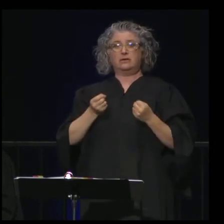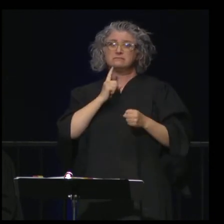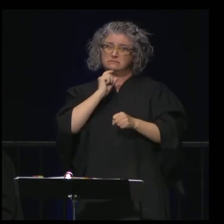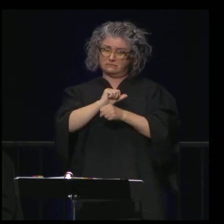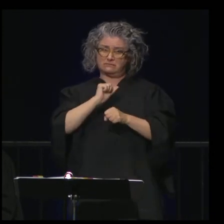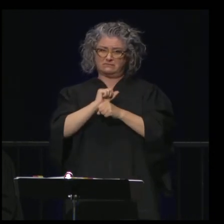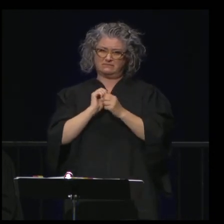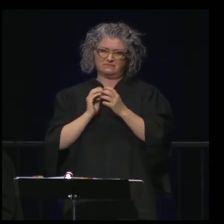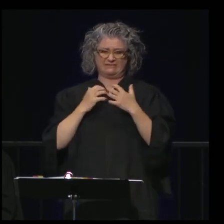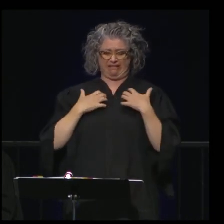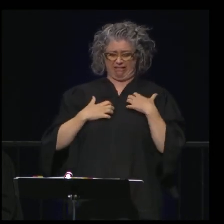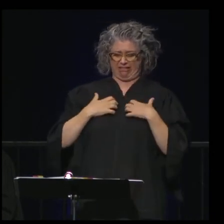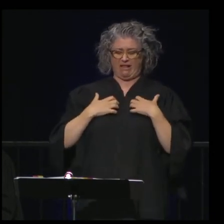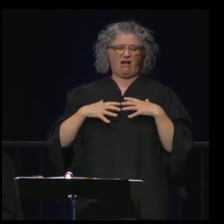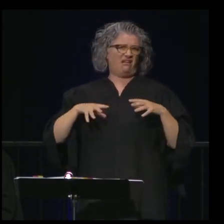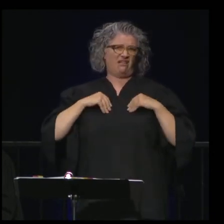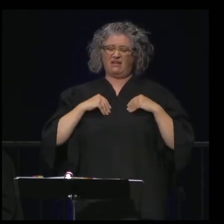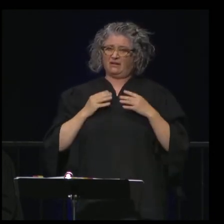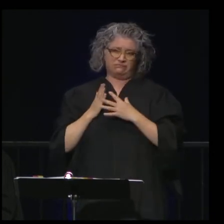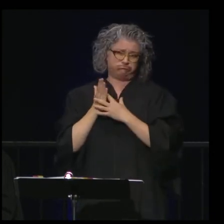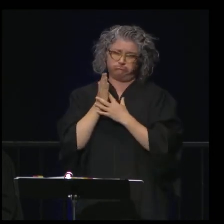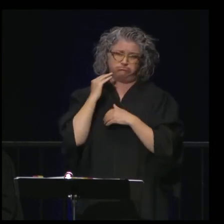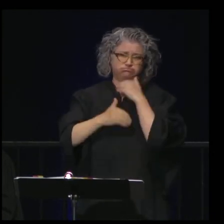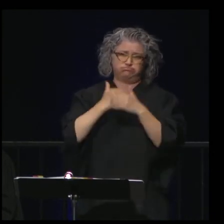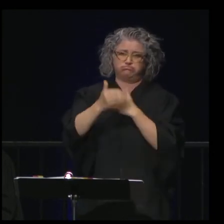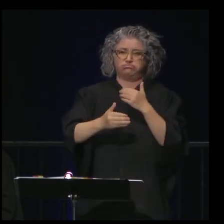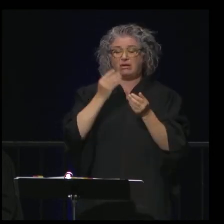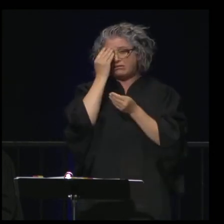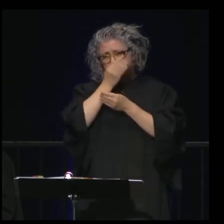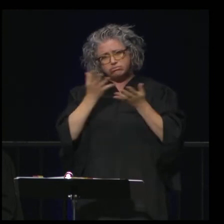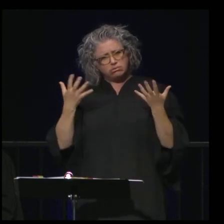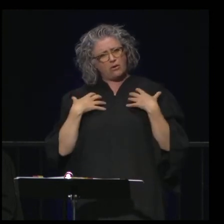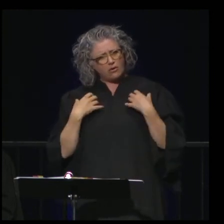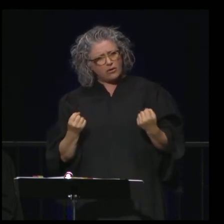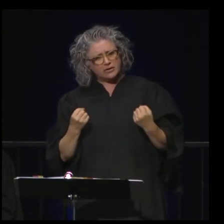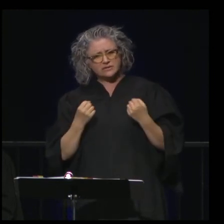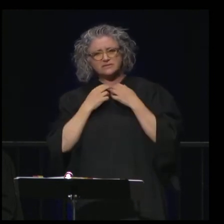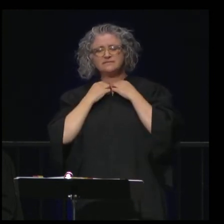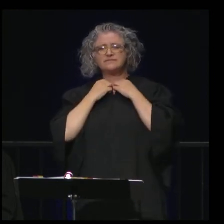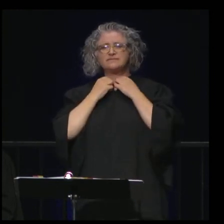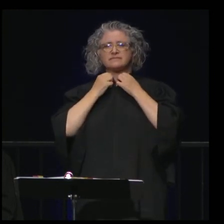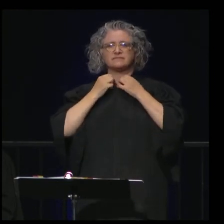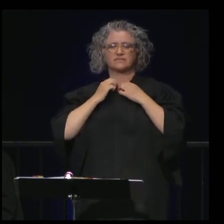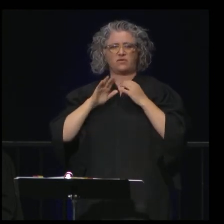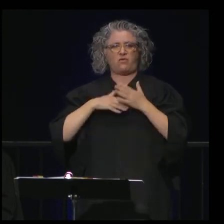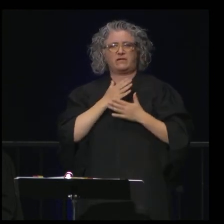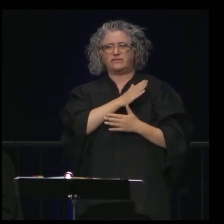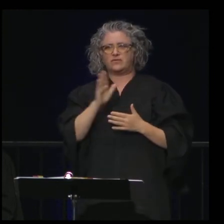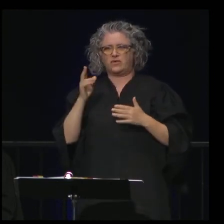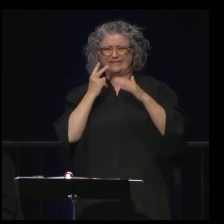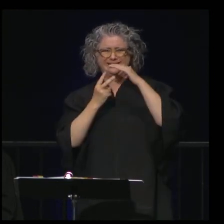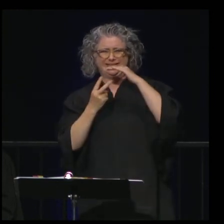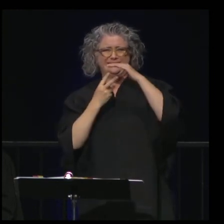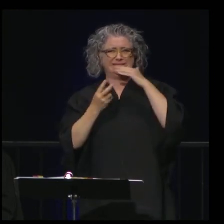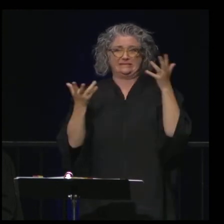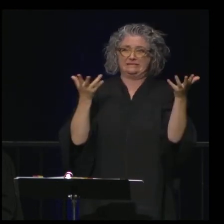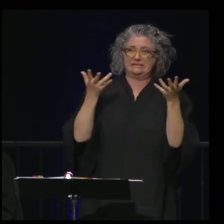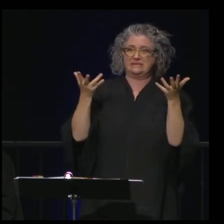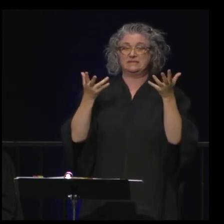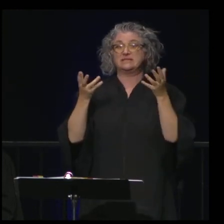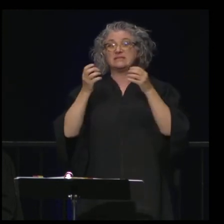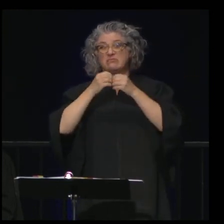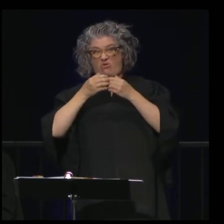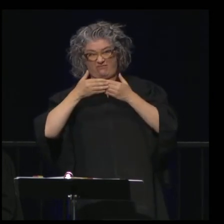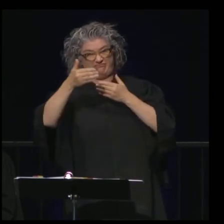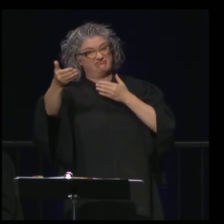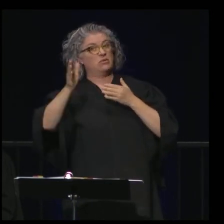it is. Because let me tell you, for all the uncertainty that you have faced to date, more uncertainty